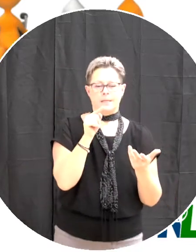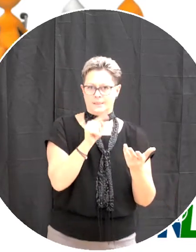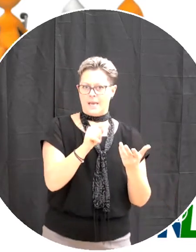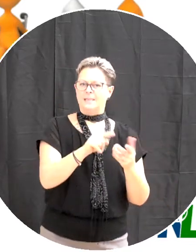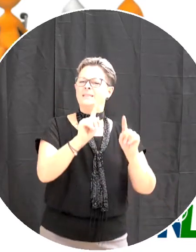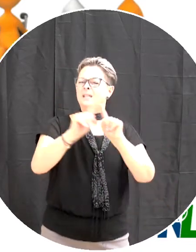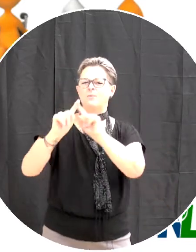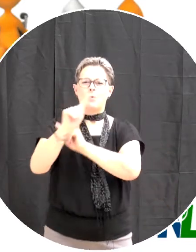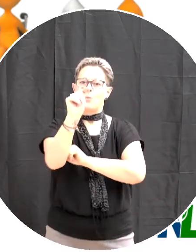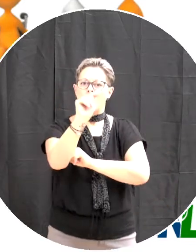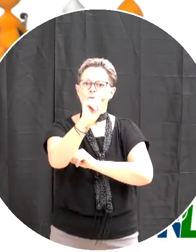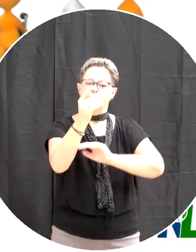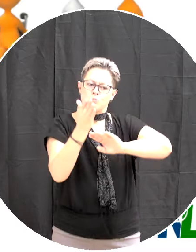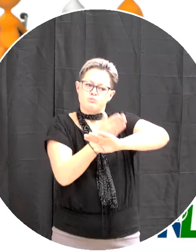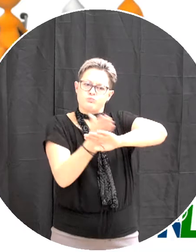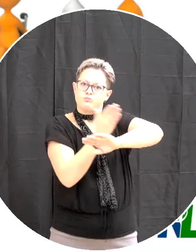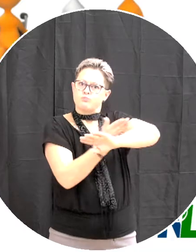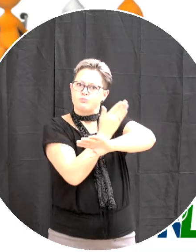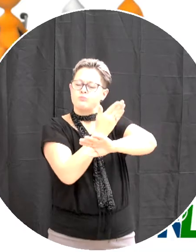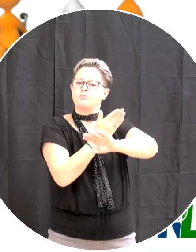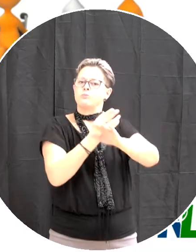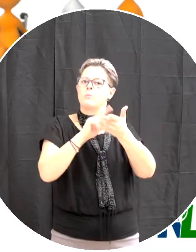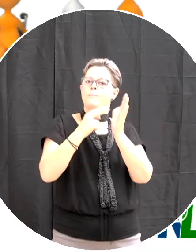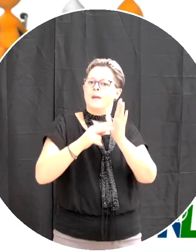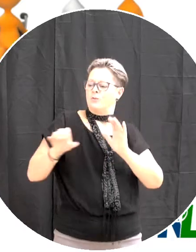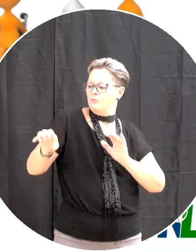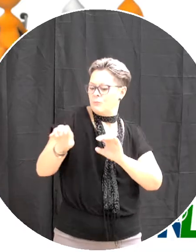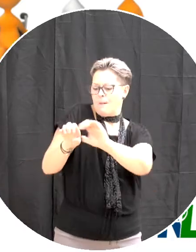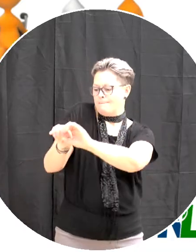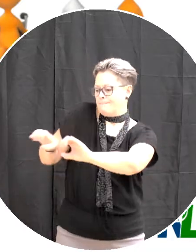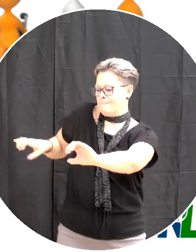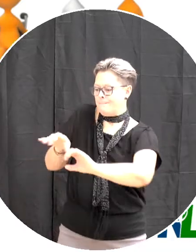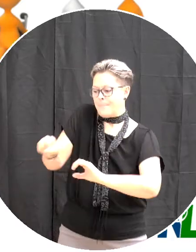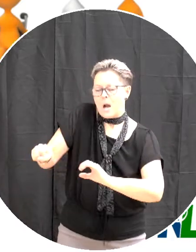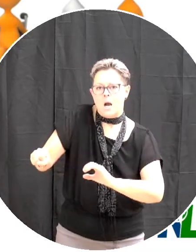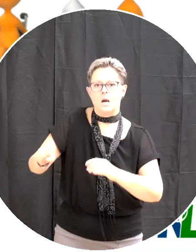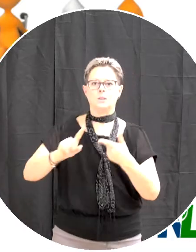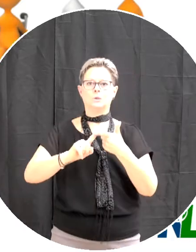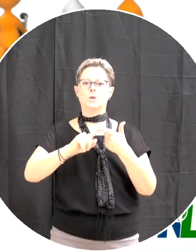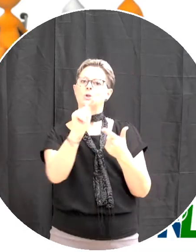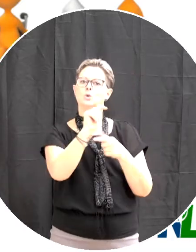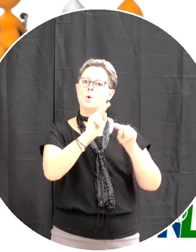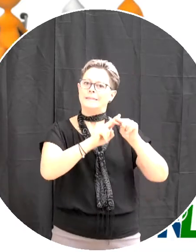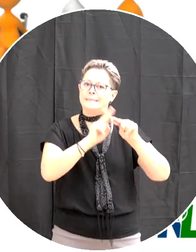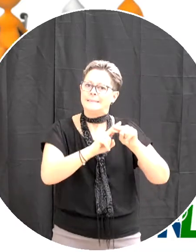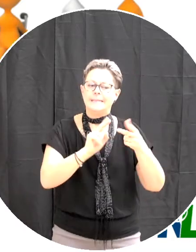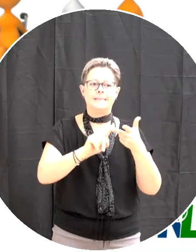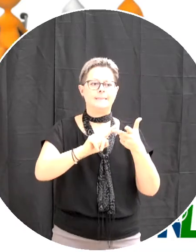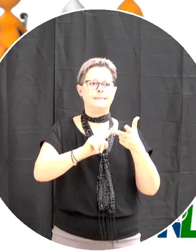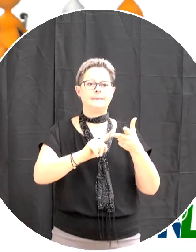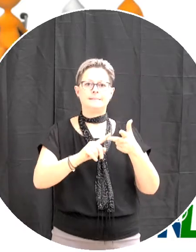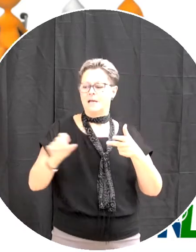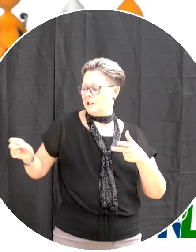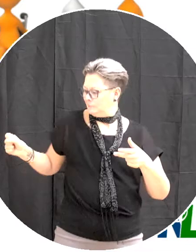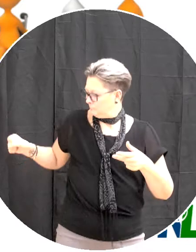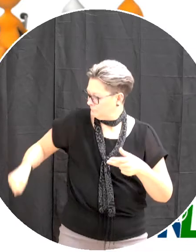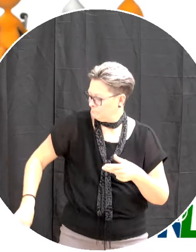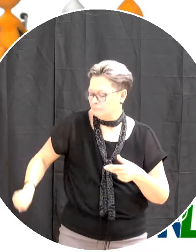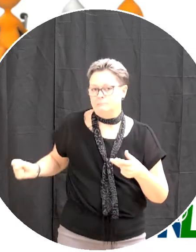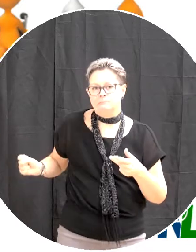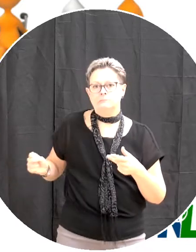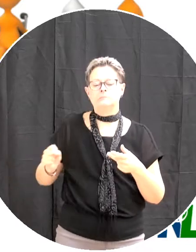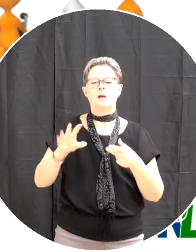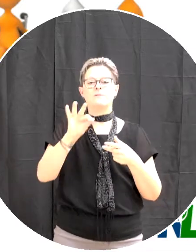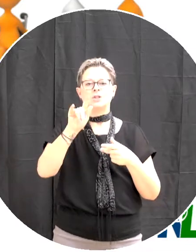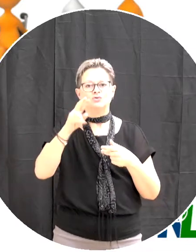washrooms, adding such things as grab bars, toilet kits and seats, lever handles. We got